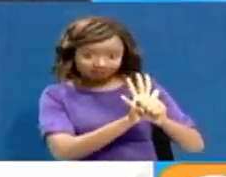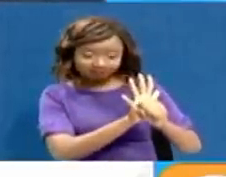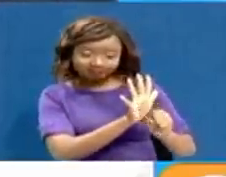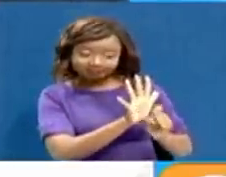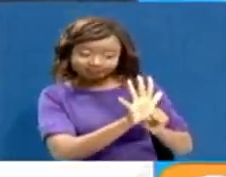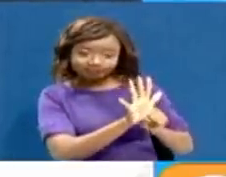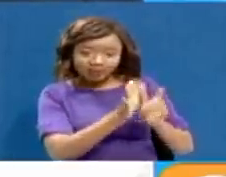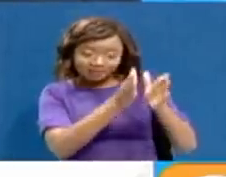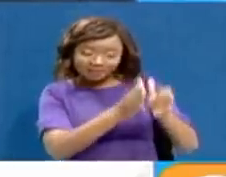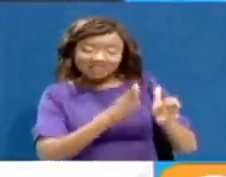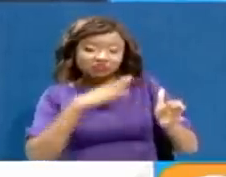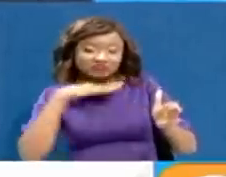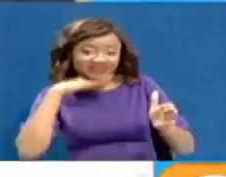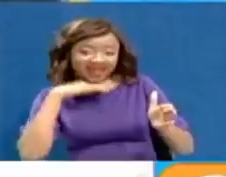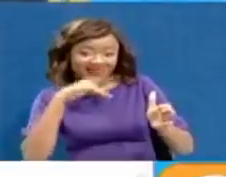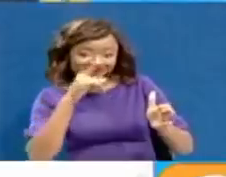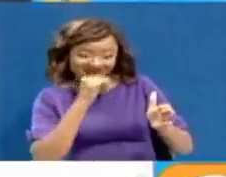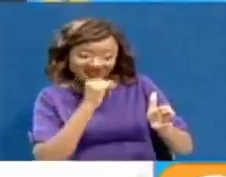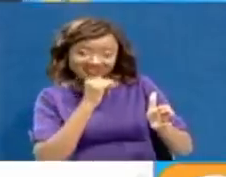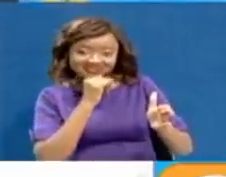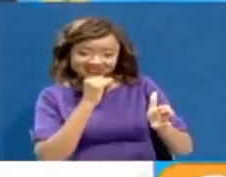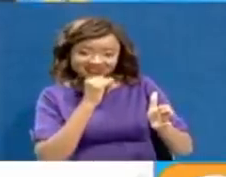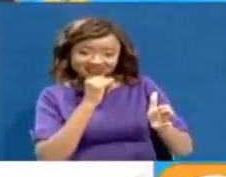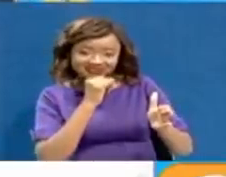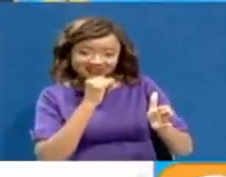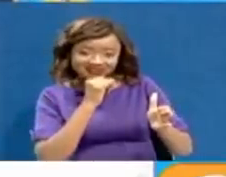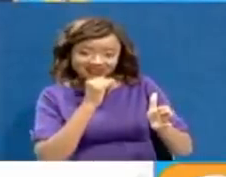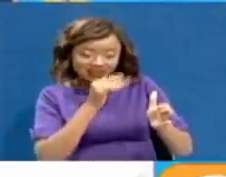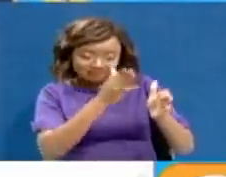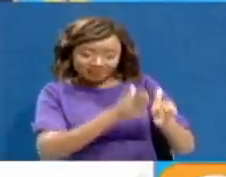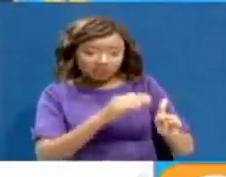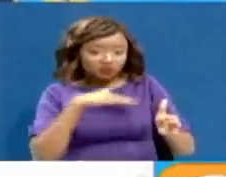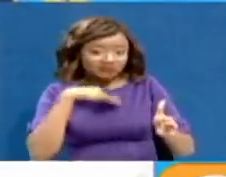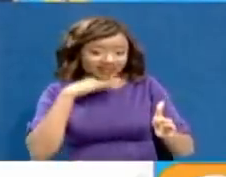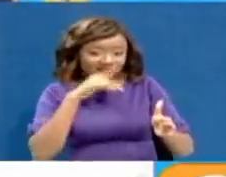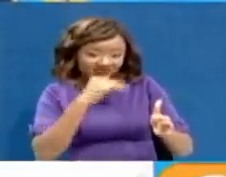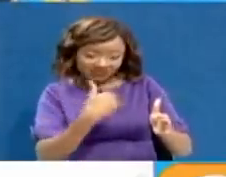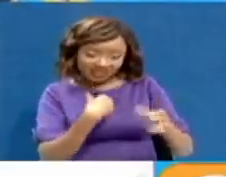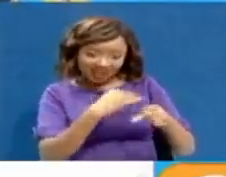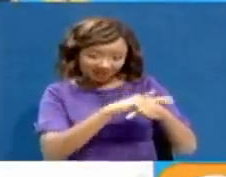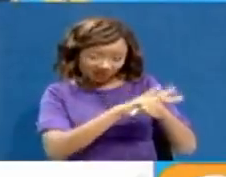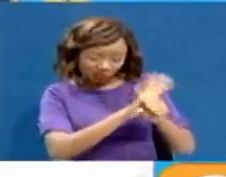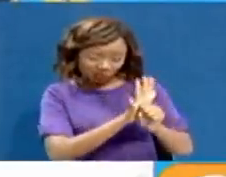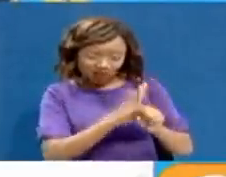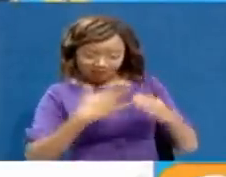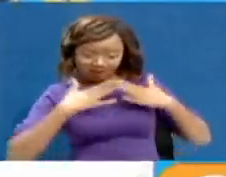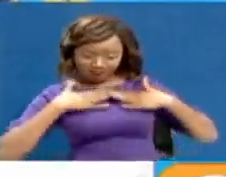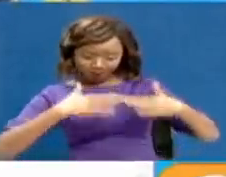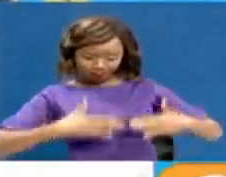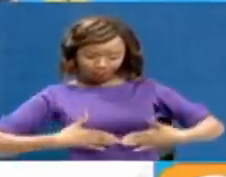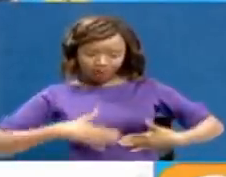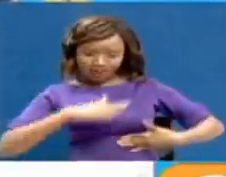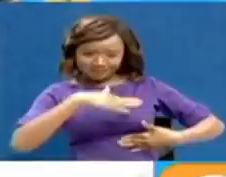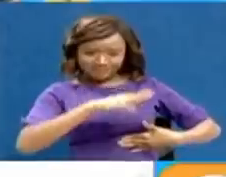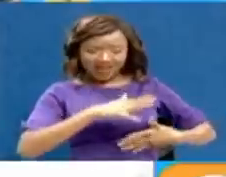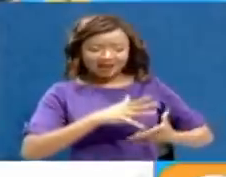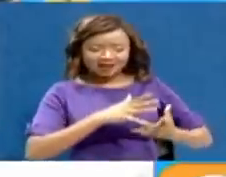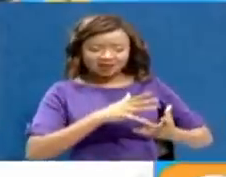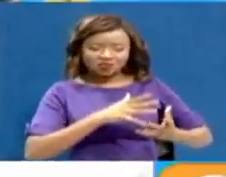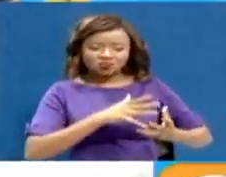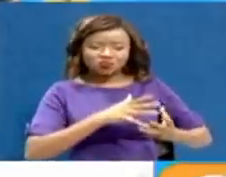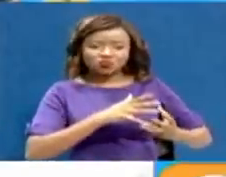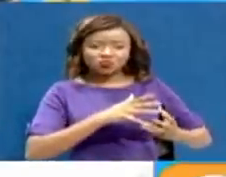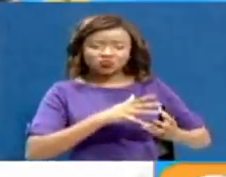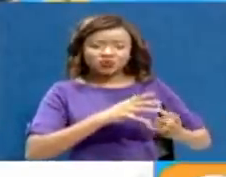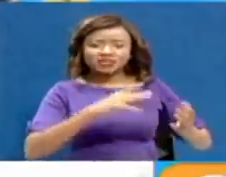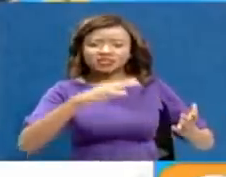bodies shall be disposed in a manner that protects the living